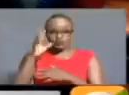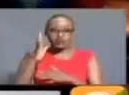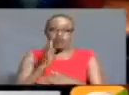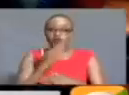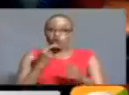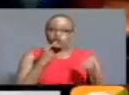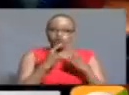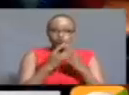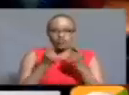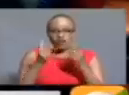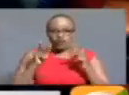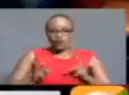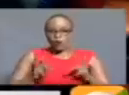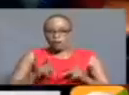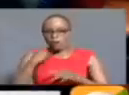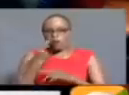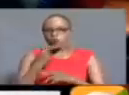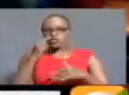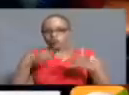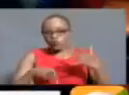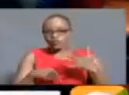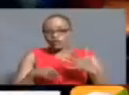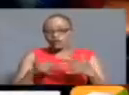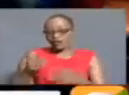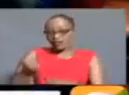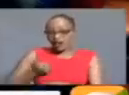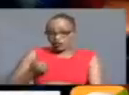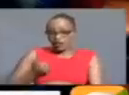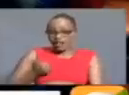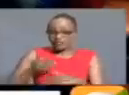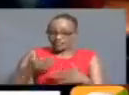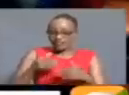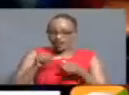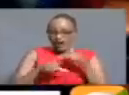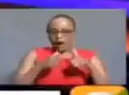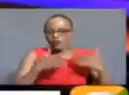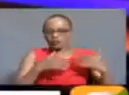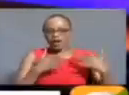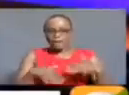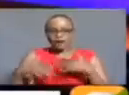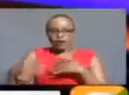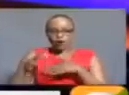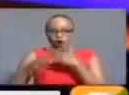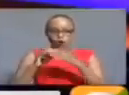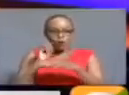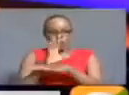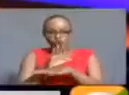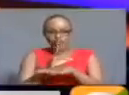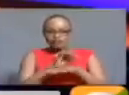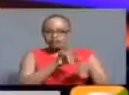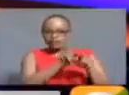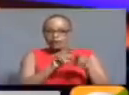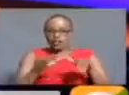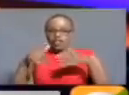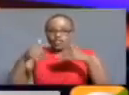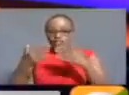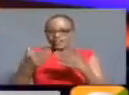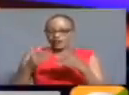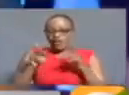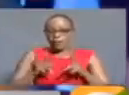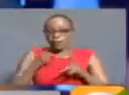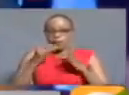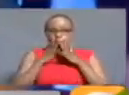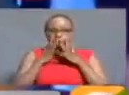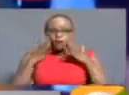tulizungumza na baadhi ya wasanii wanaokiri kuwa kwa wanawake kazi ya uigizaji vipindi au filamu nchini upewa wale wenye rangi